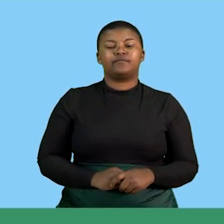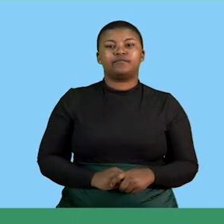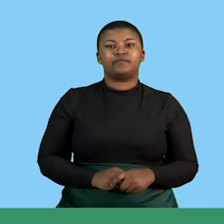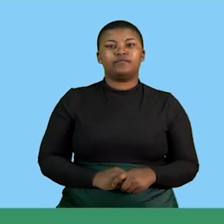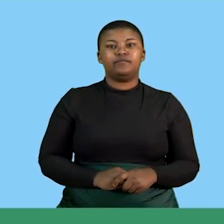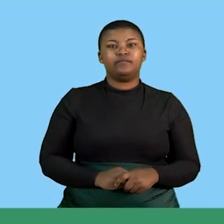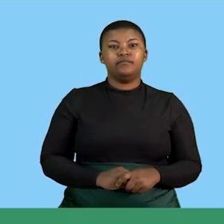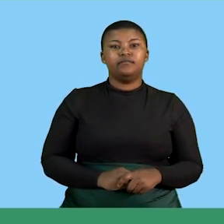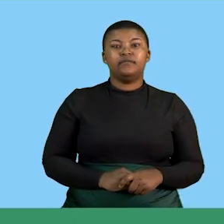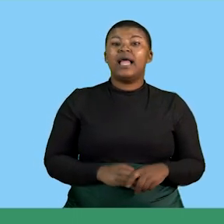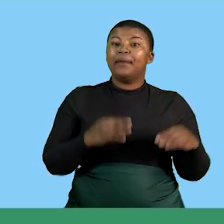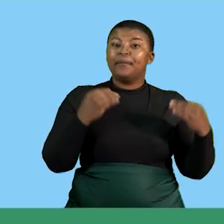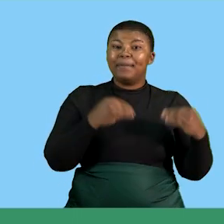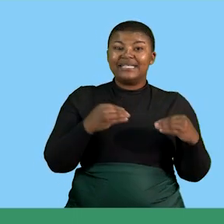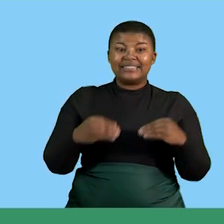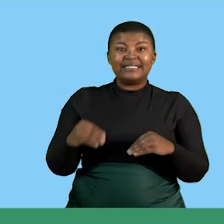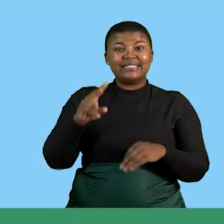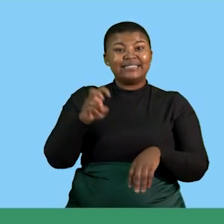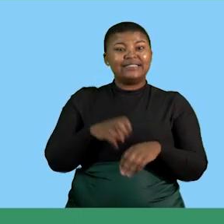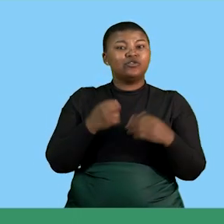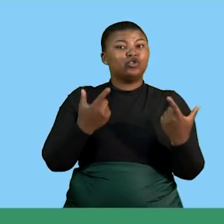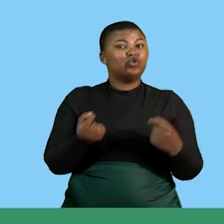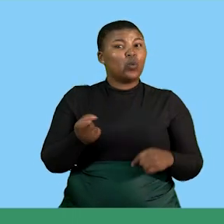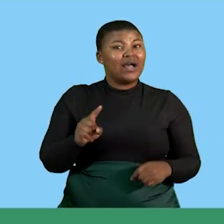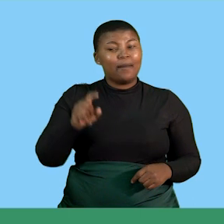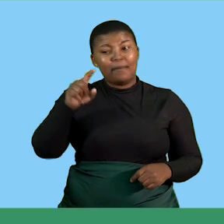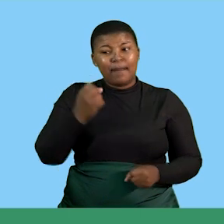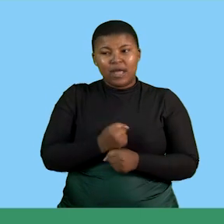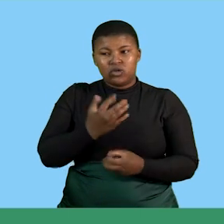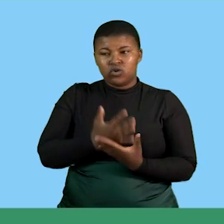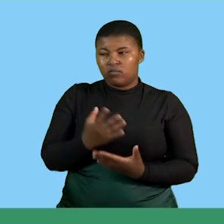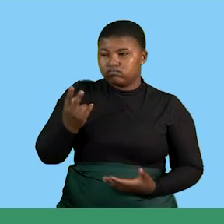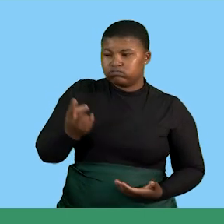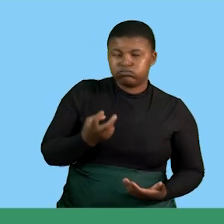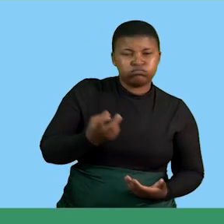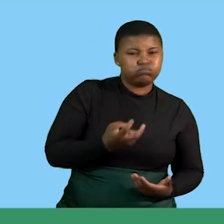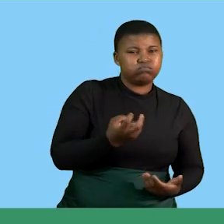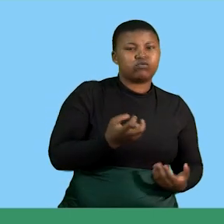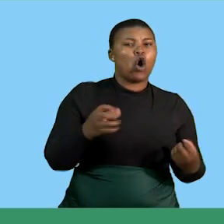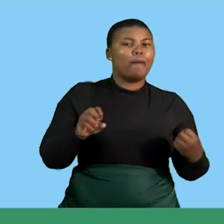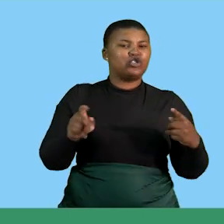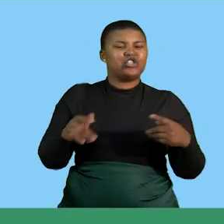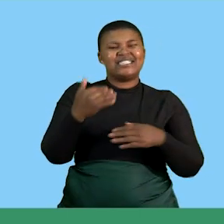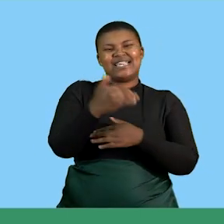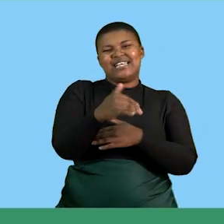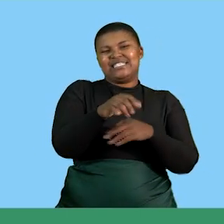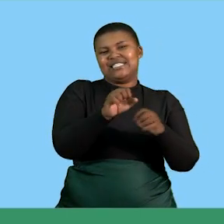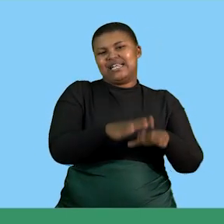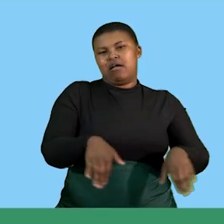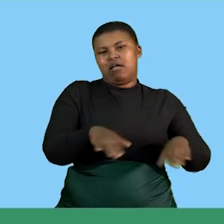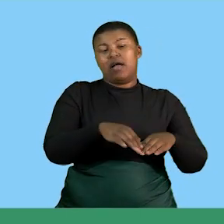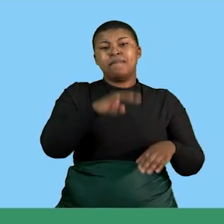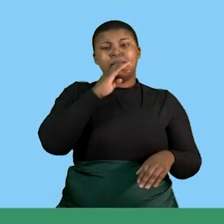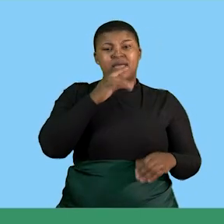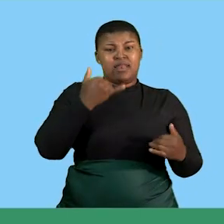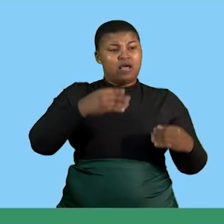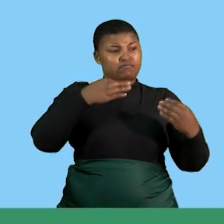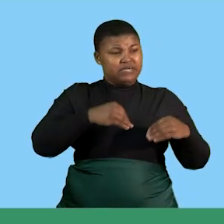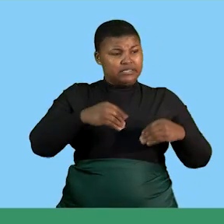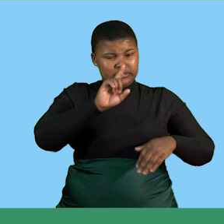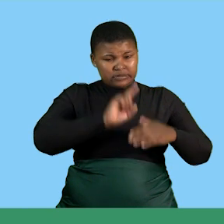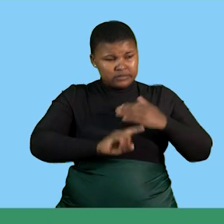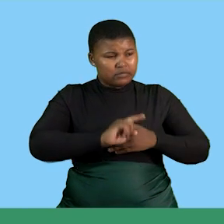last organization, which will form part of our market environment, and it is our strategic allies.